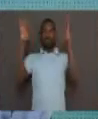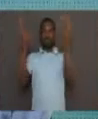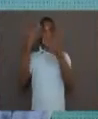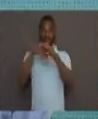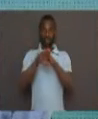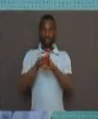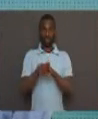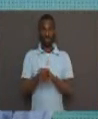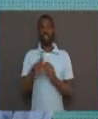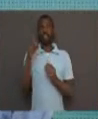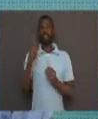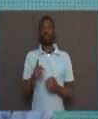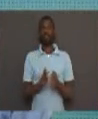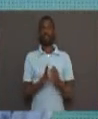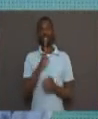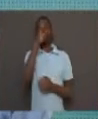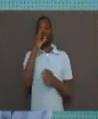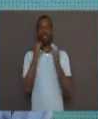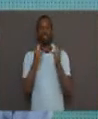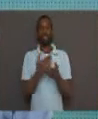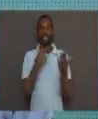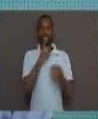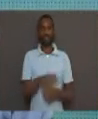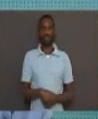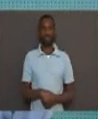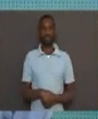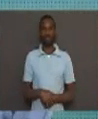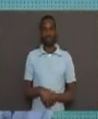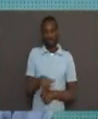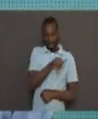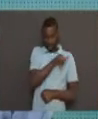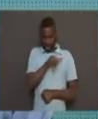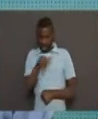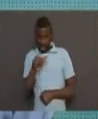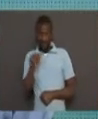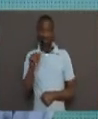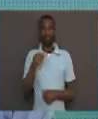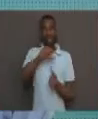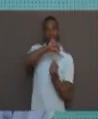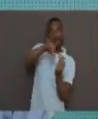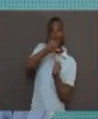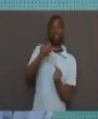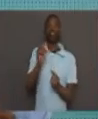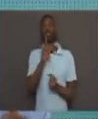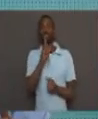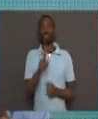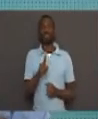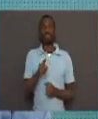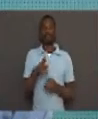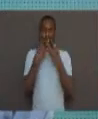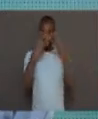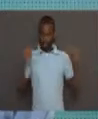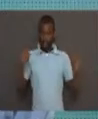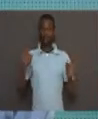However, when a large number of identical atoms decay, it is possible to